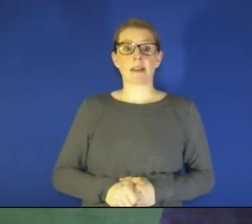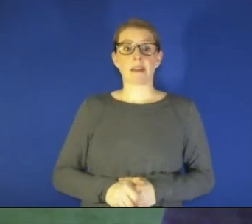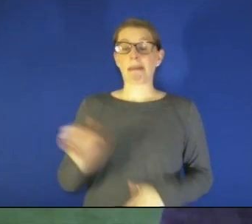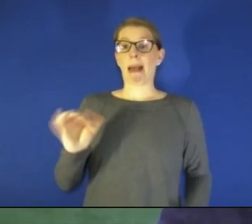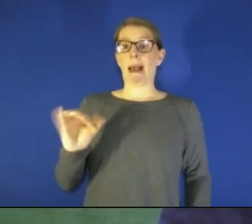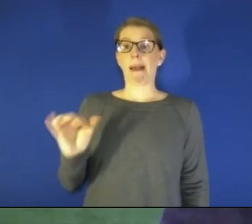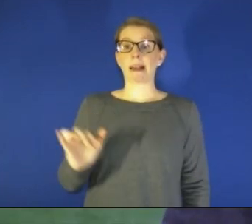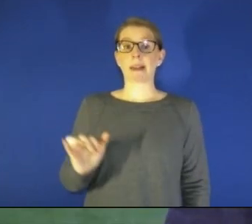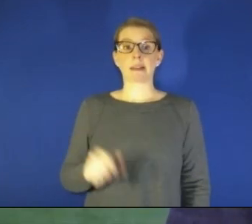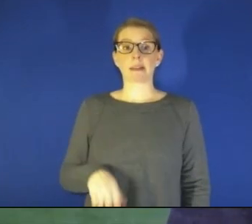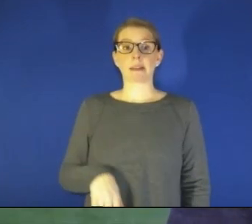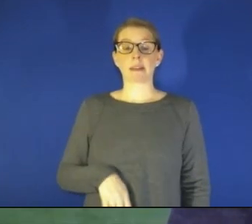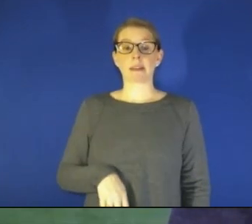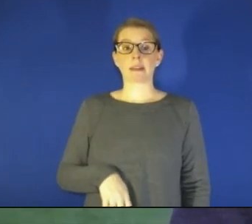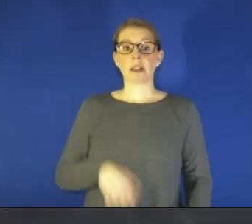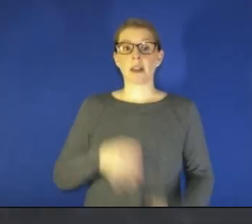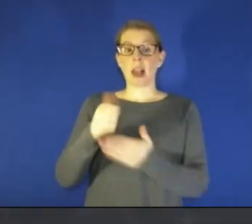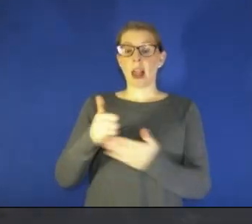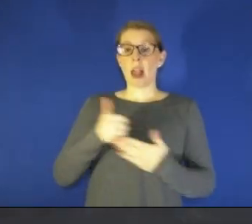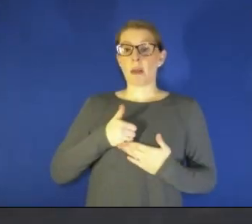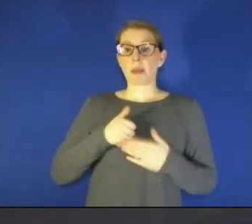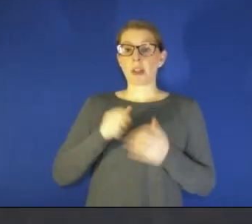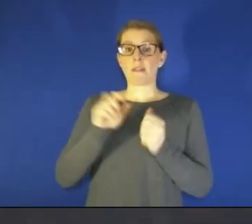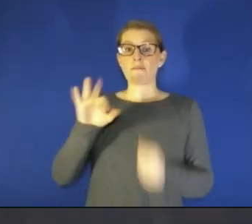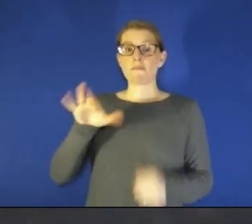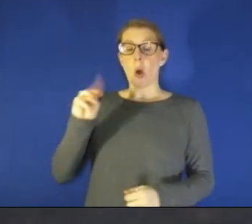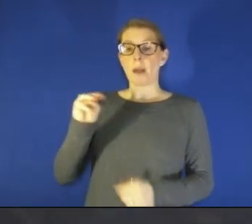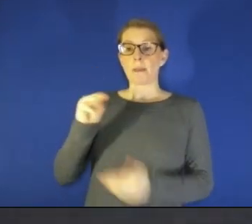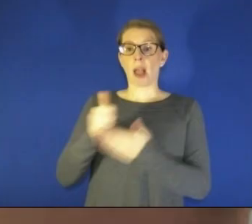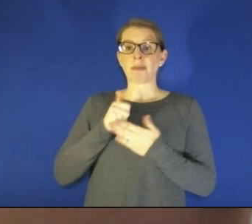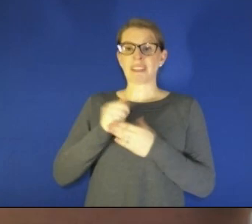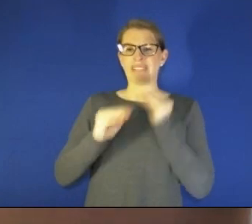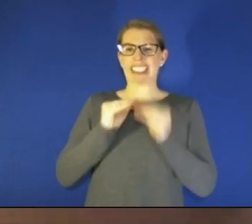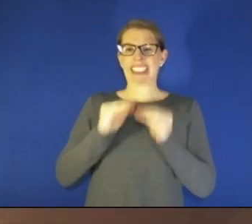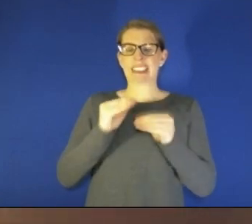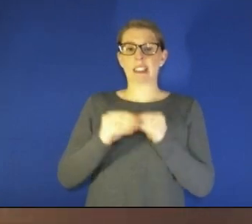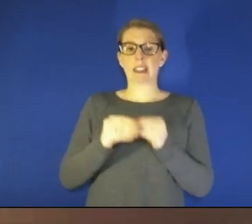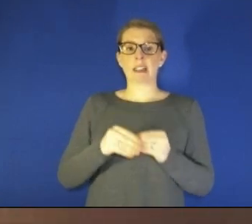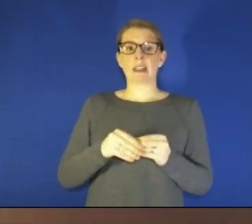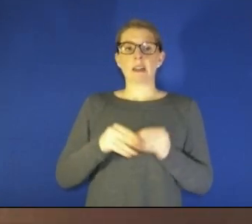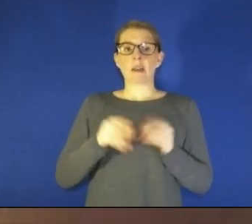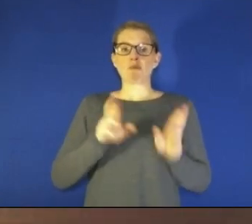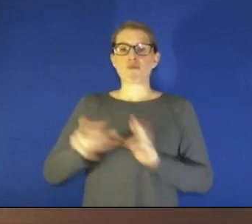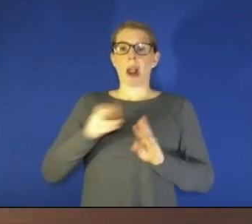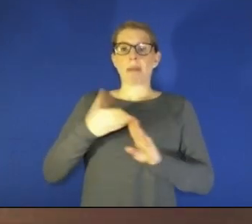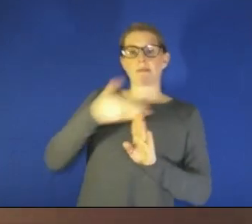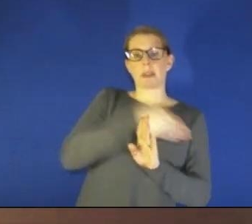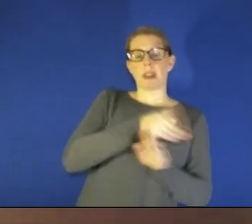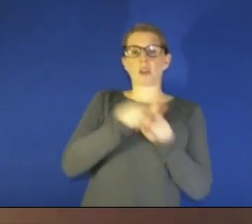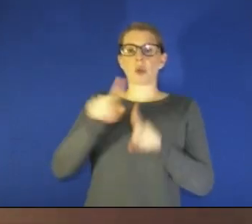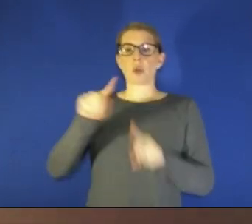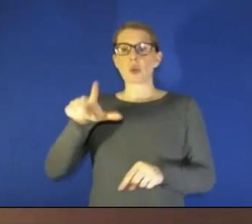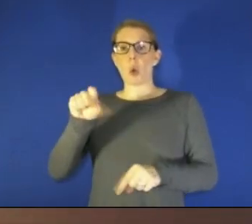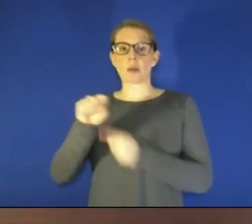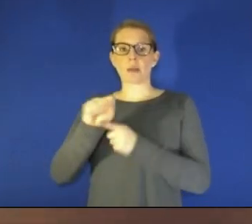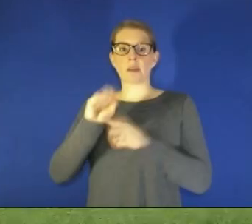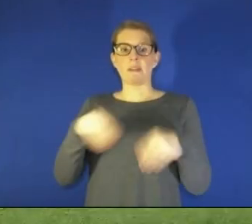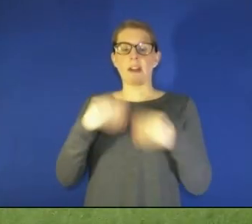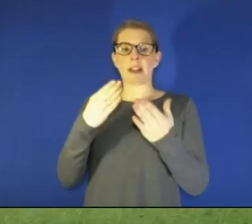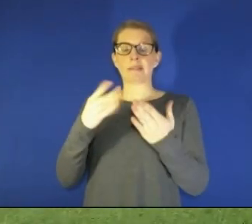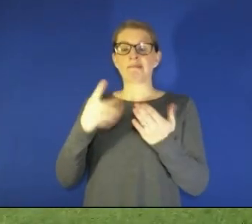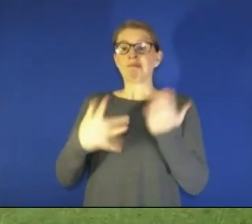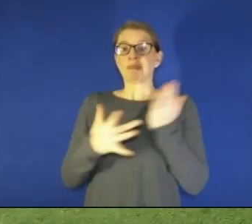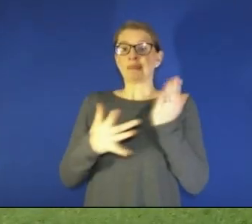shows me my form and tells me what I need to fix. How to prep and the tools available to improve your running game. This technology was a